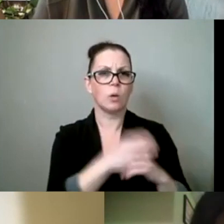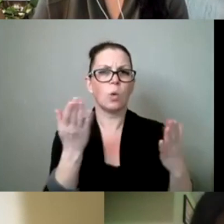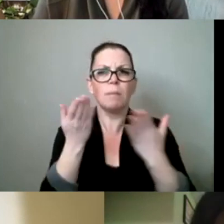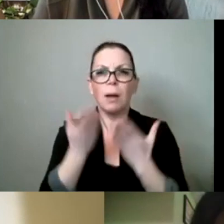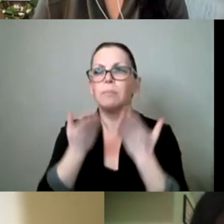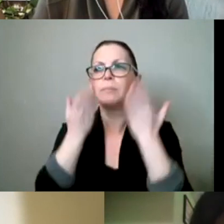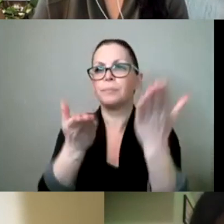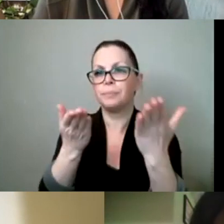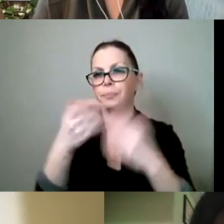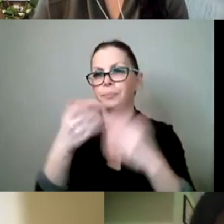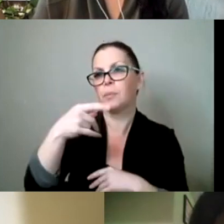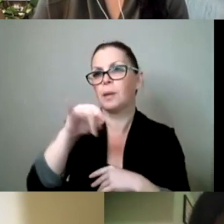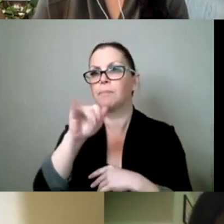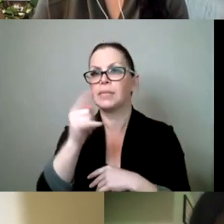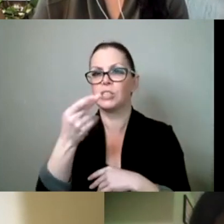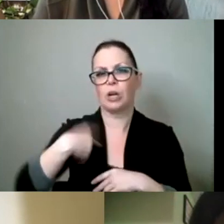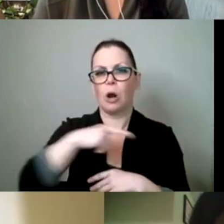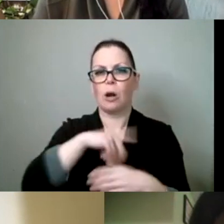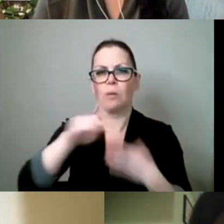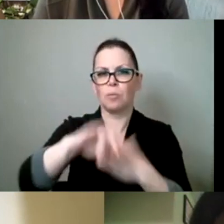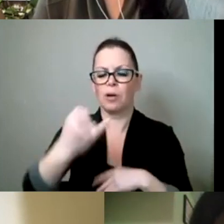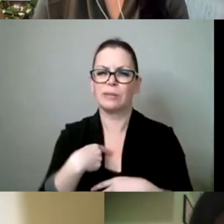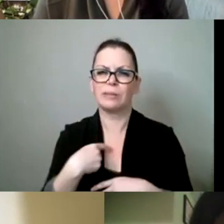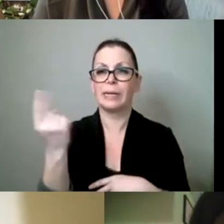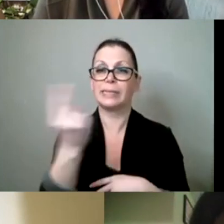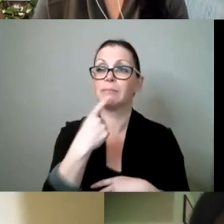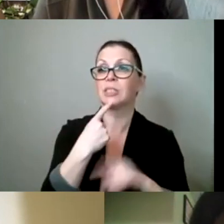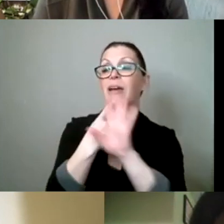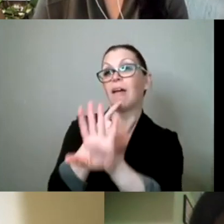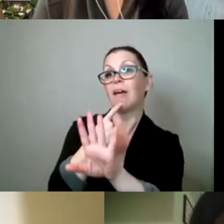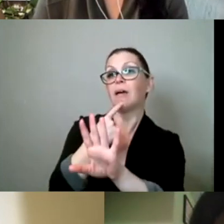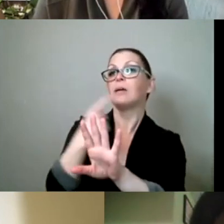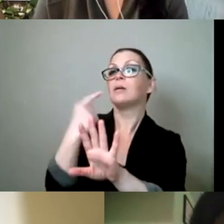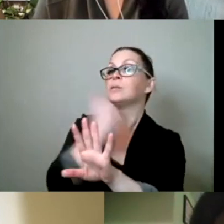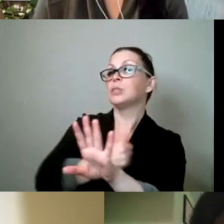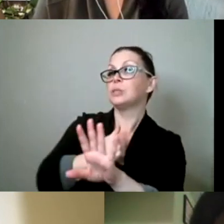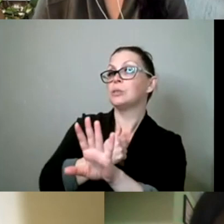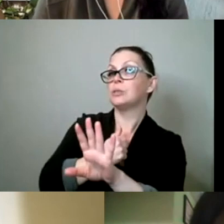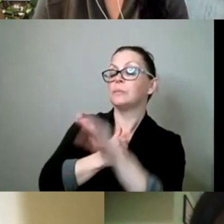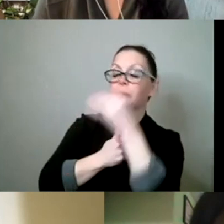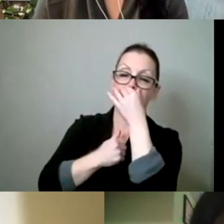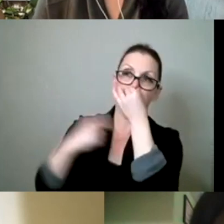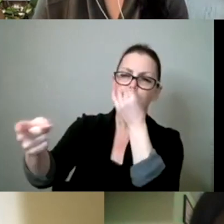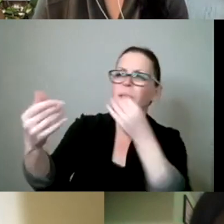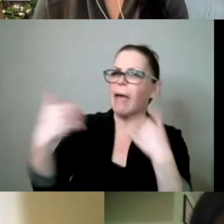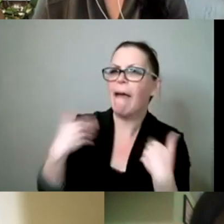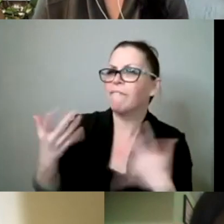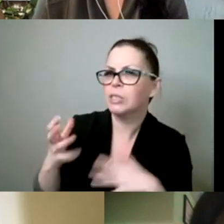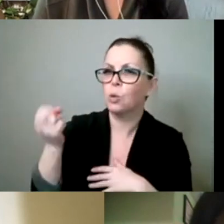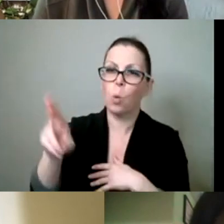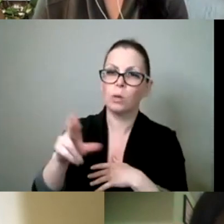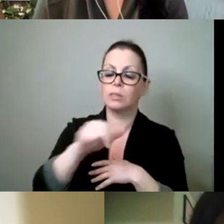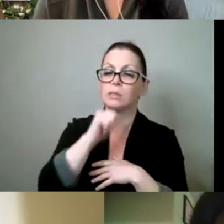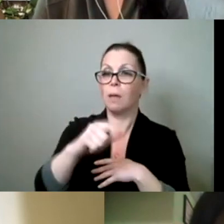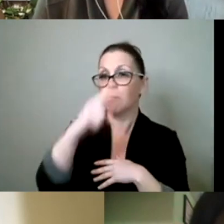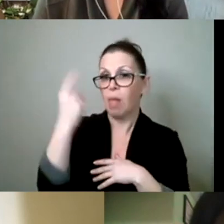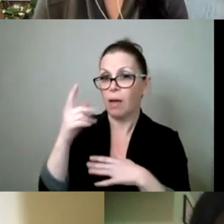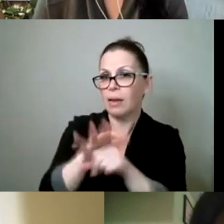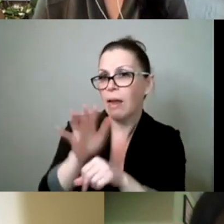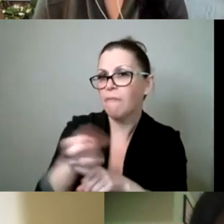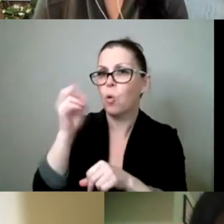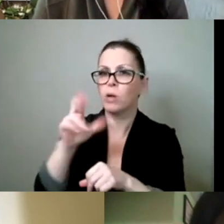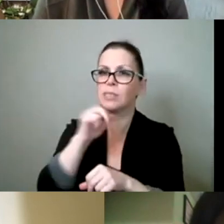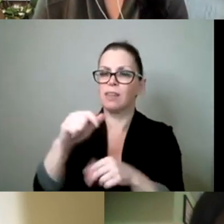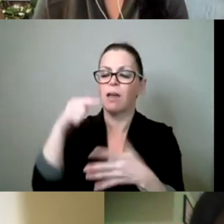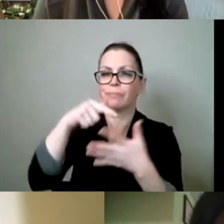projects and being told we had one of those already, or it's not Black enough, or it's not whatever enough,